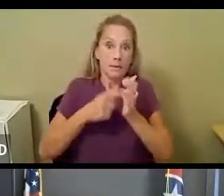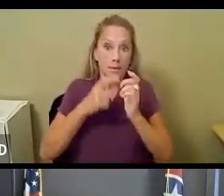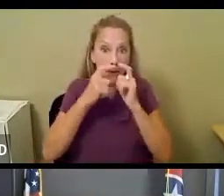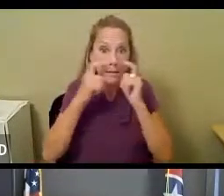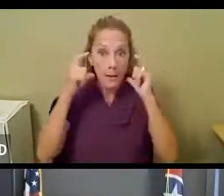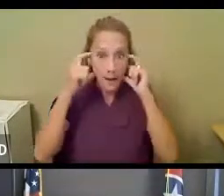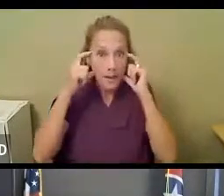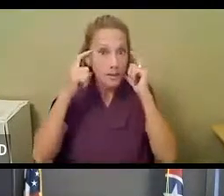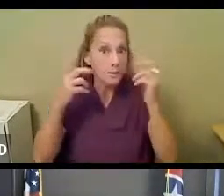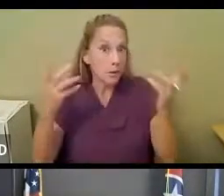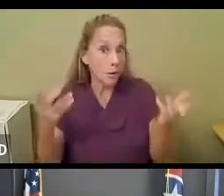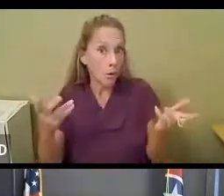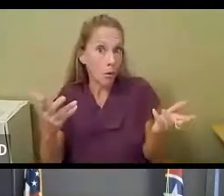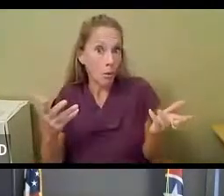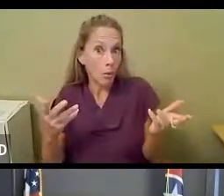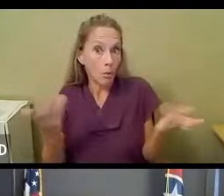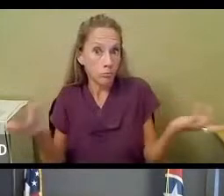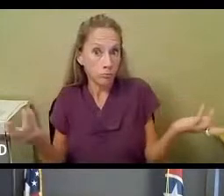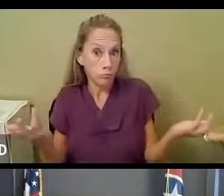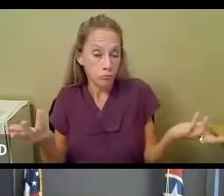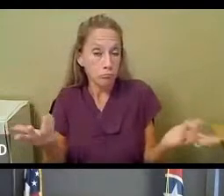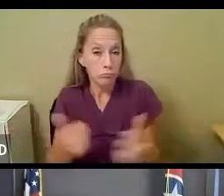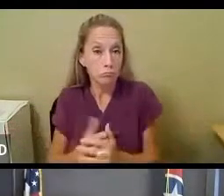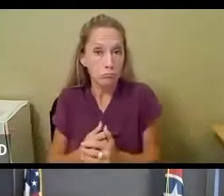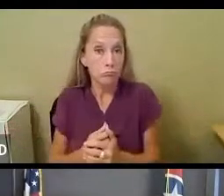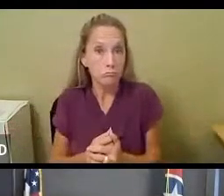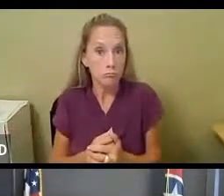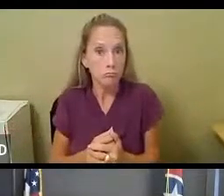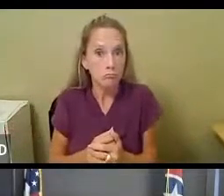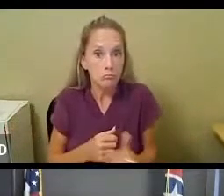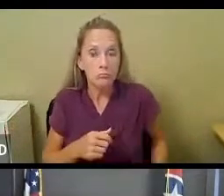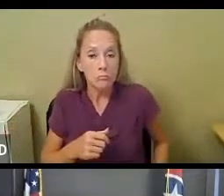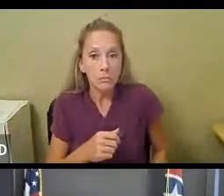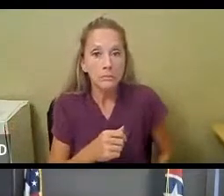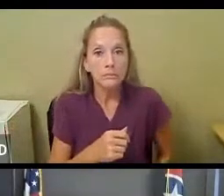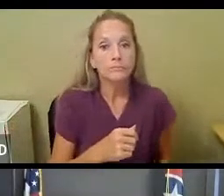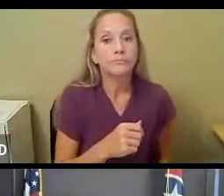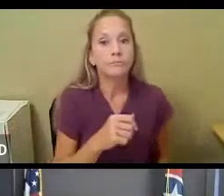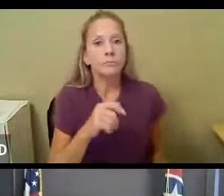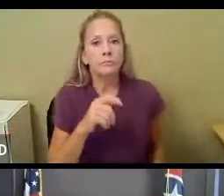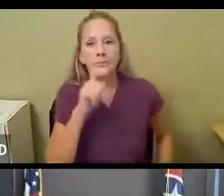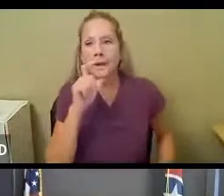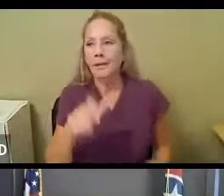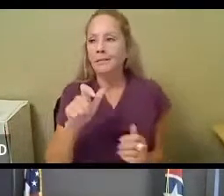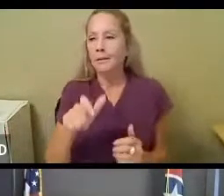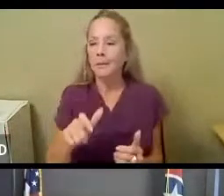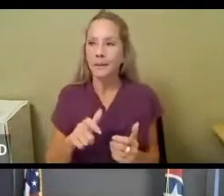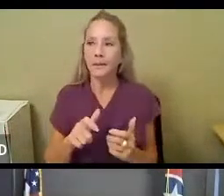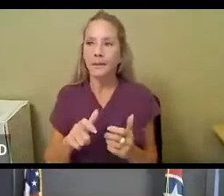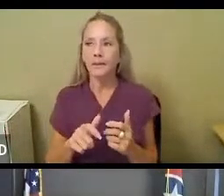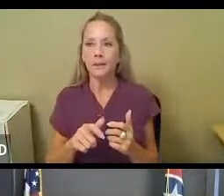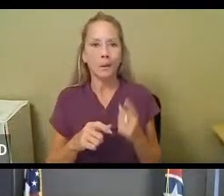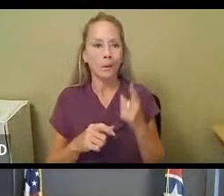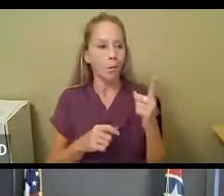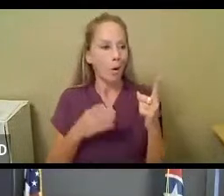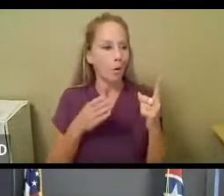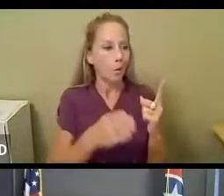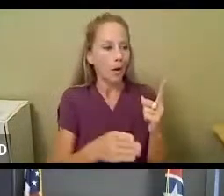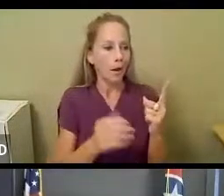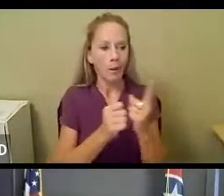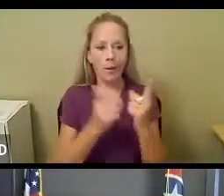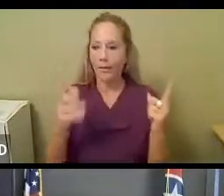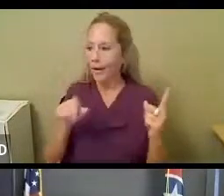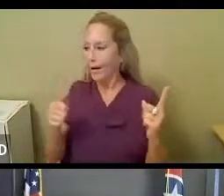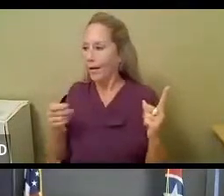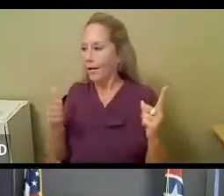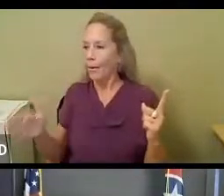there. So I would like for us to keep in mind that it doesn't have to be an all or nothing. It doesn't have to be we don't have to imagine